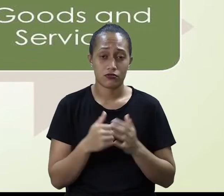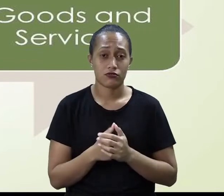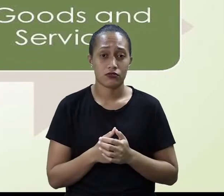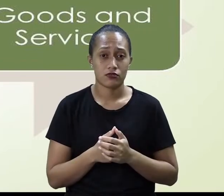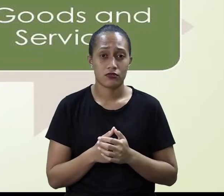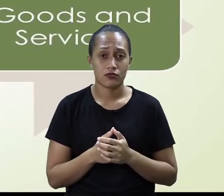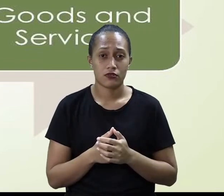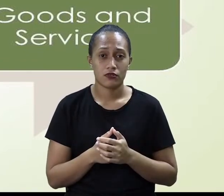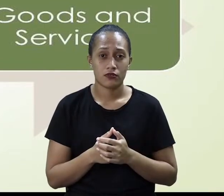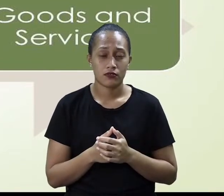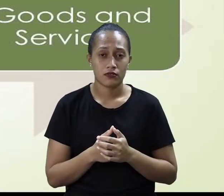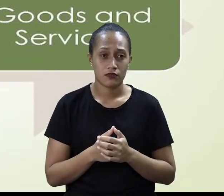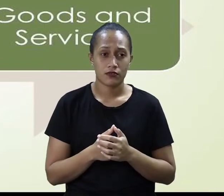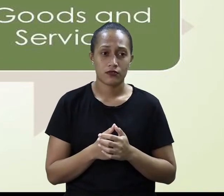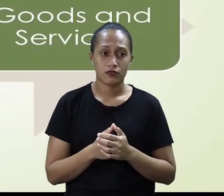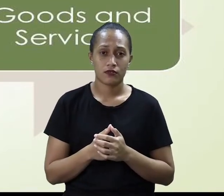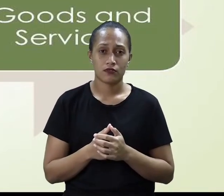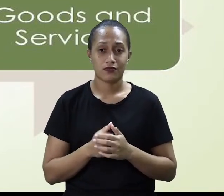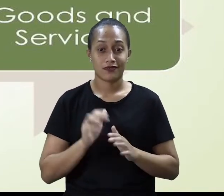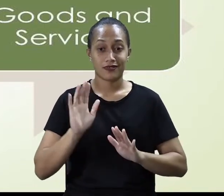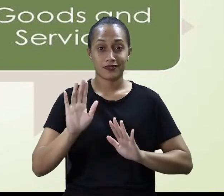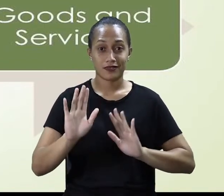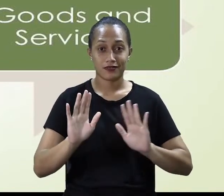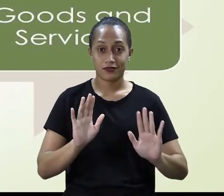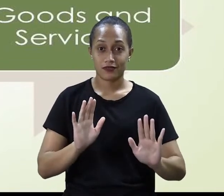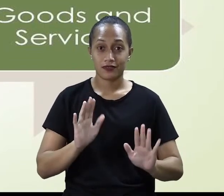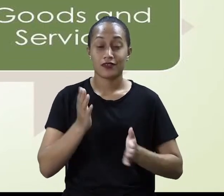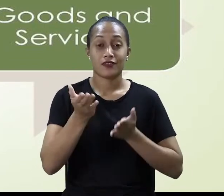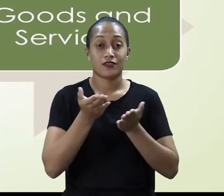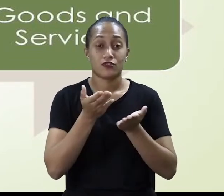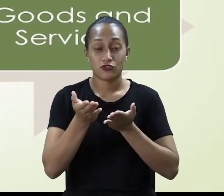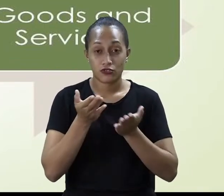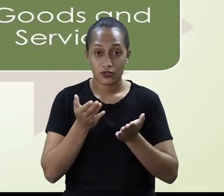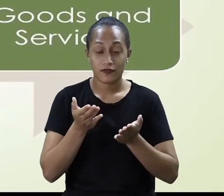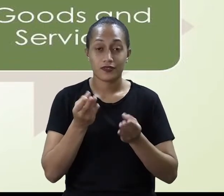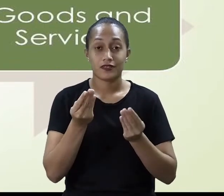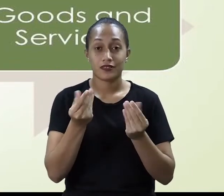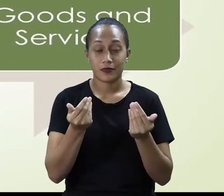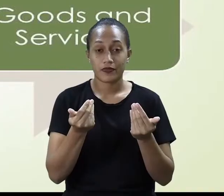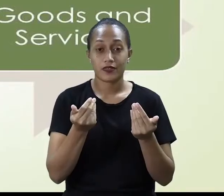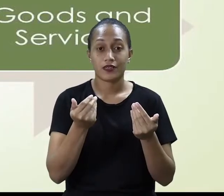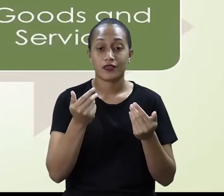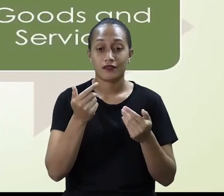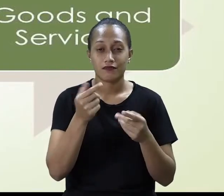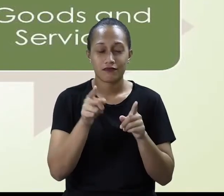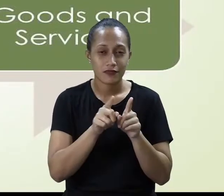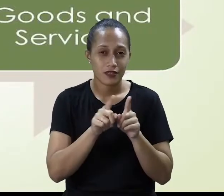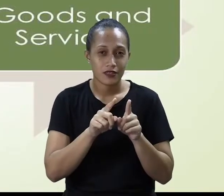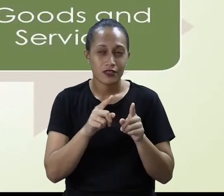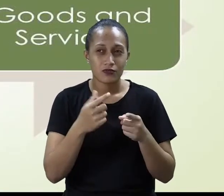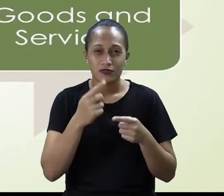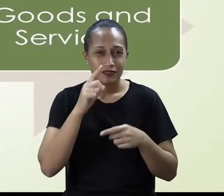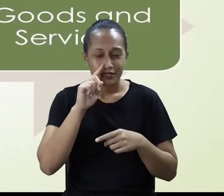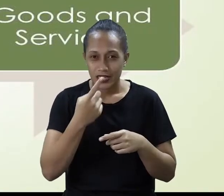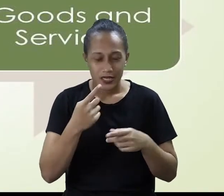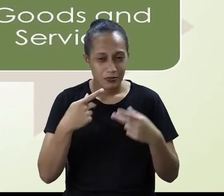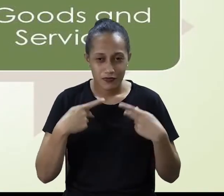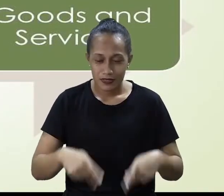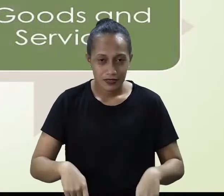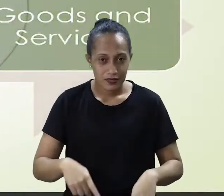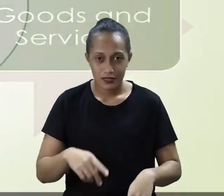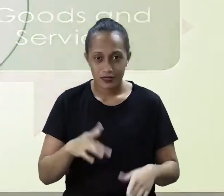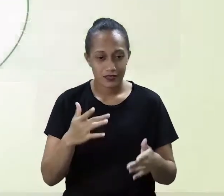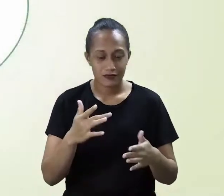be delayed or even nothing to produce, or the inputs indeed for producing goods